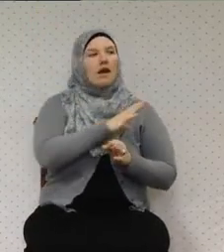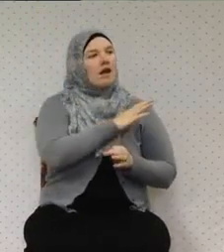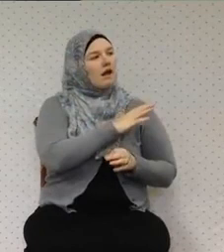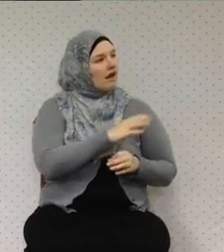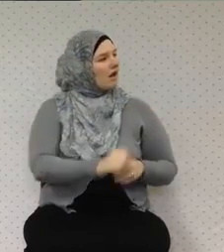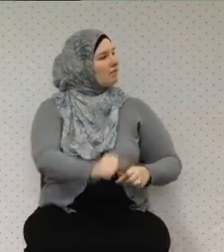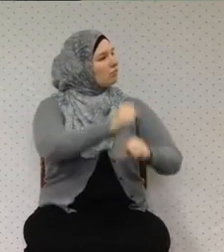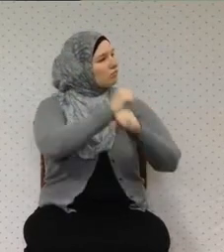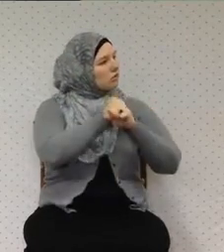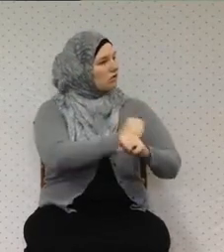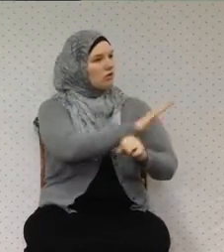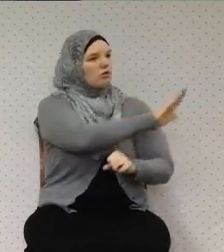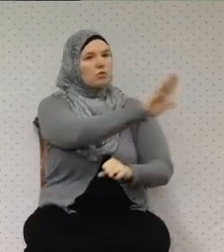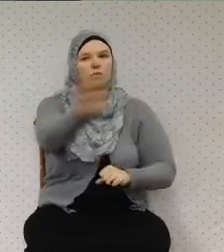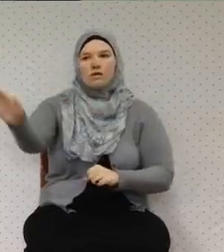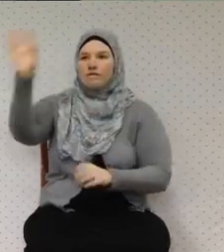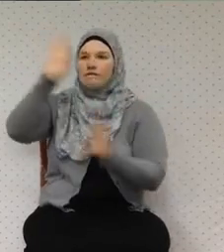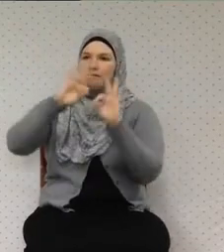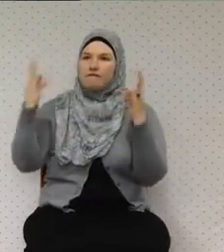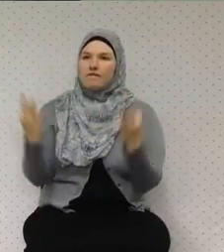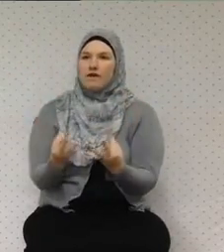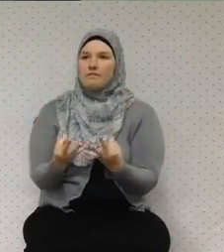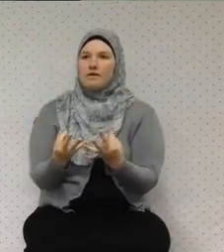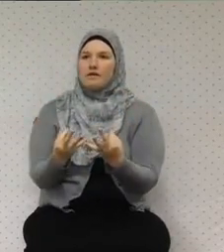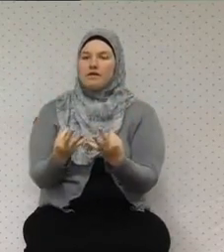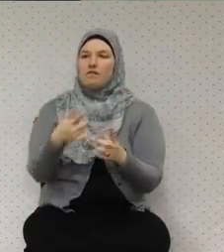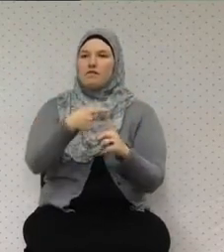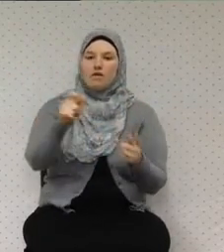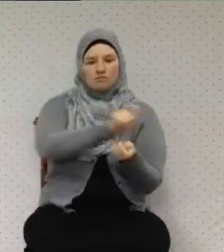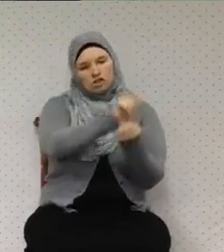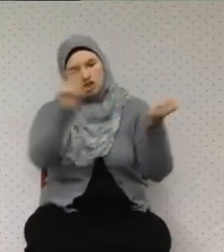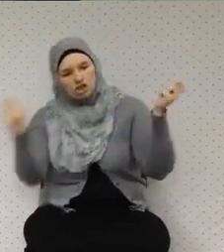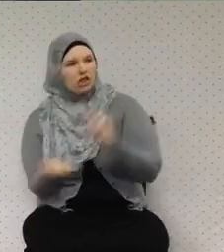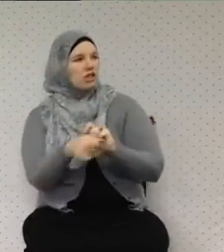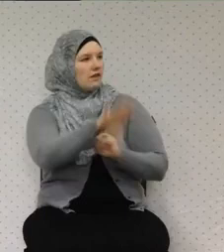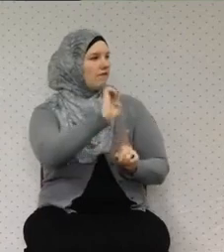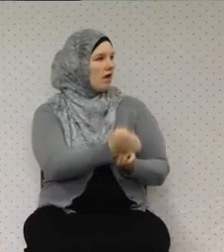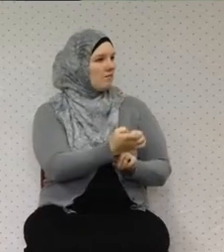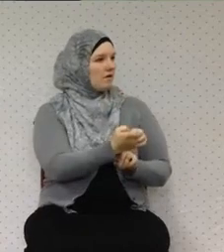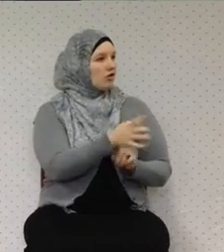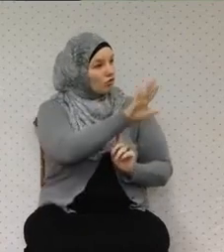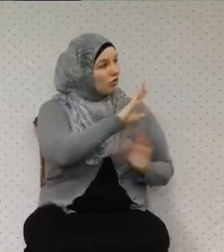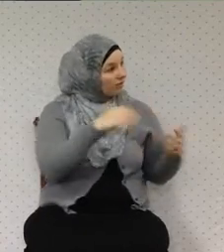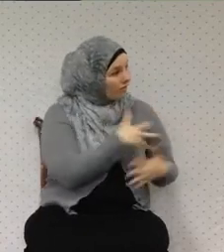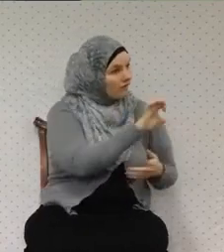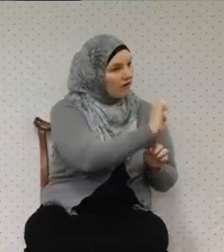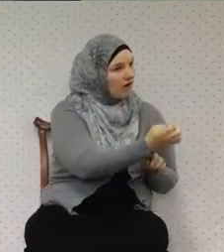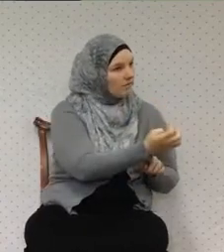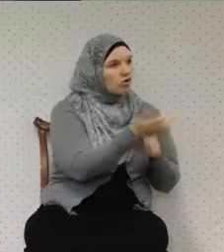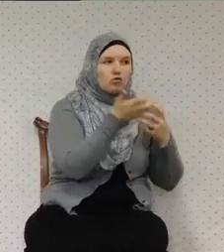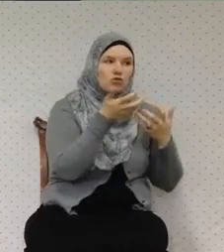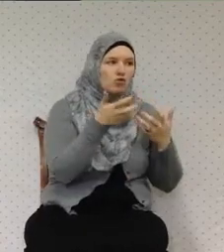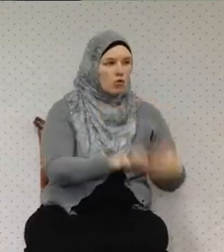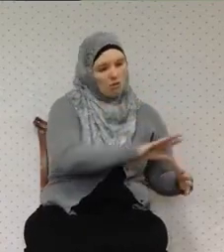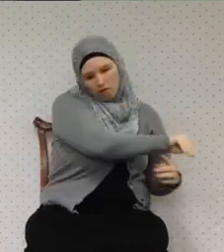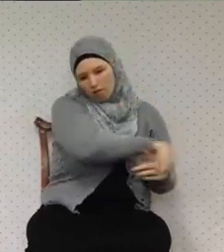in protecting your family from being swept in the environment that you are afraid of.